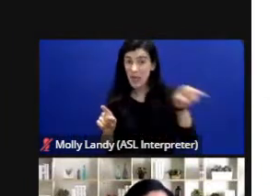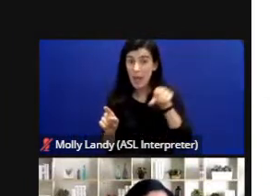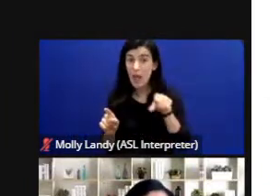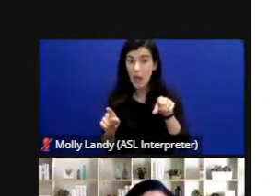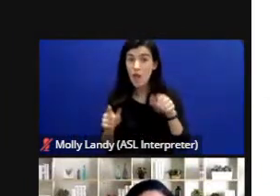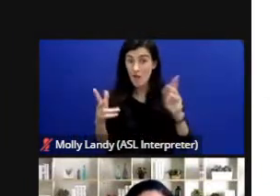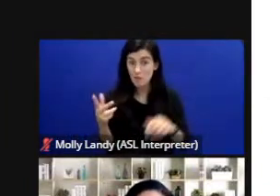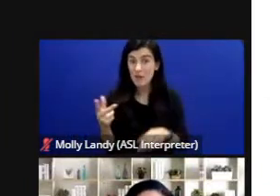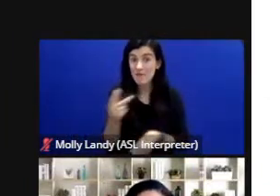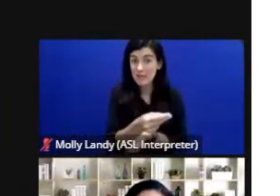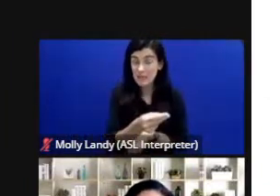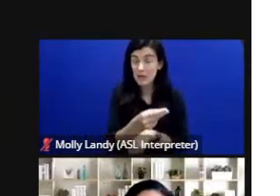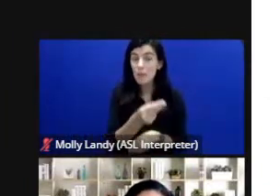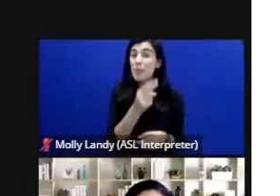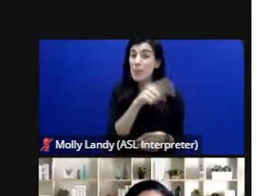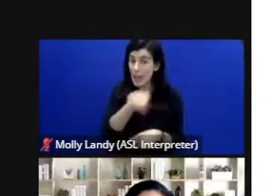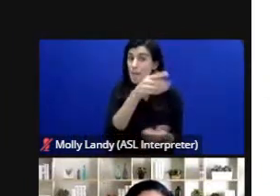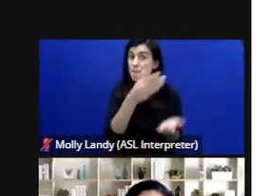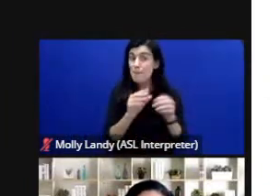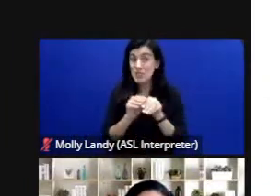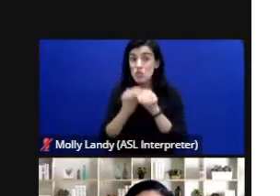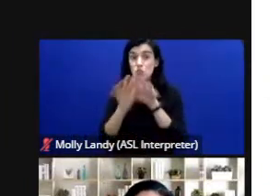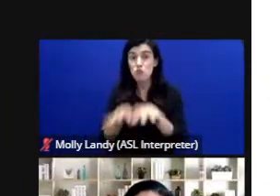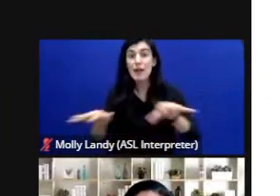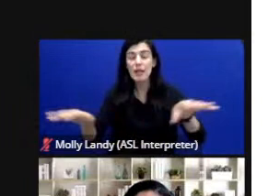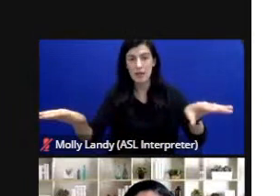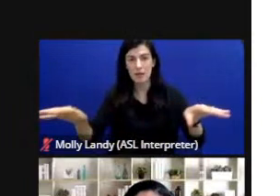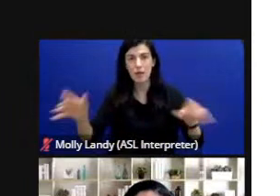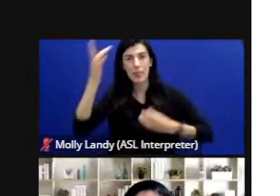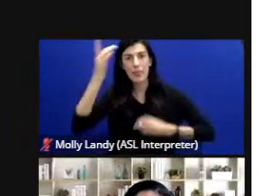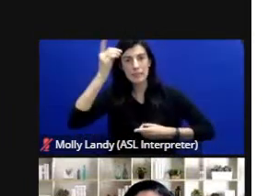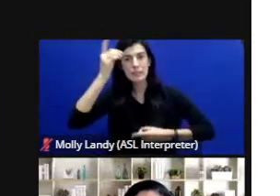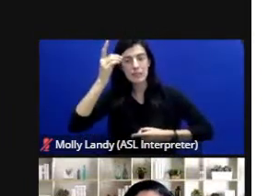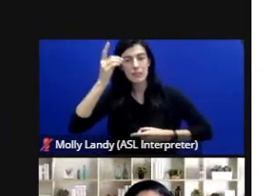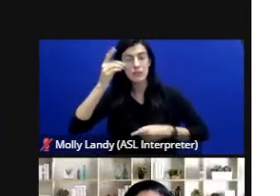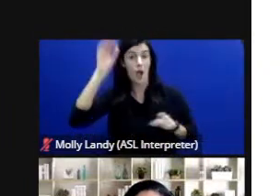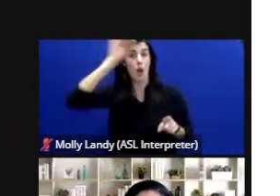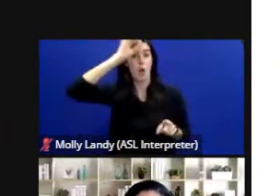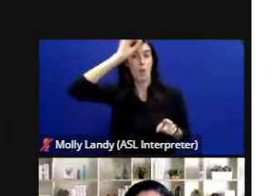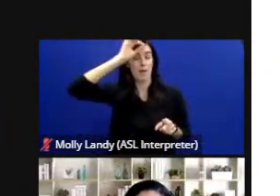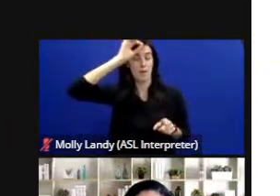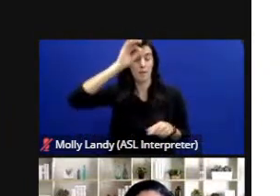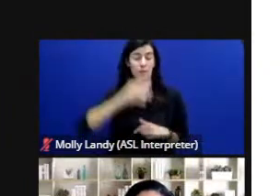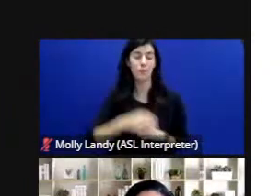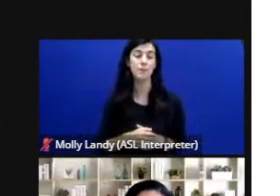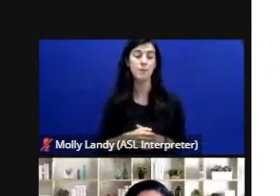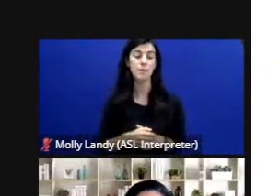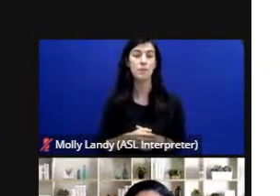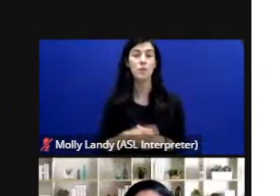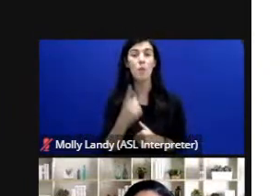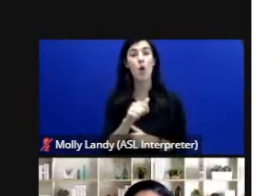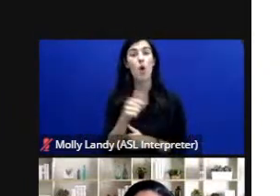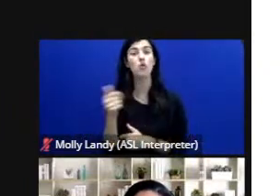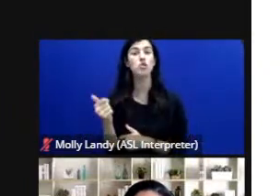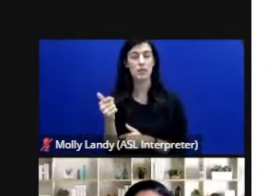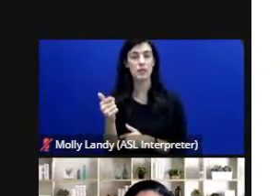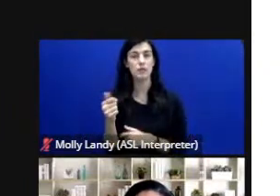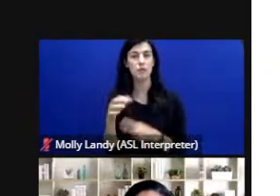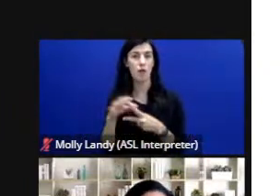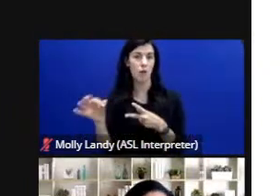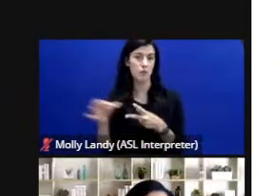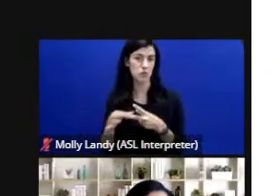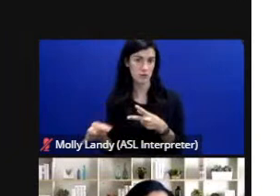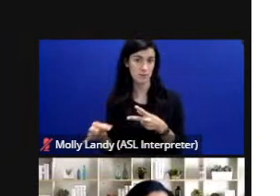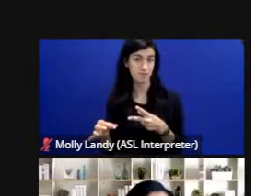the disease unknowingly. An alternate situation in a free democratic American society is